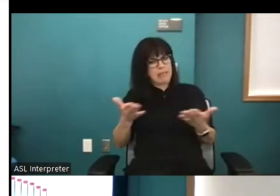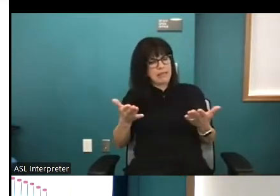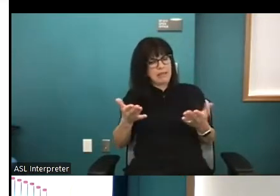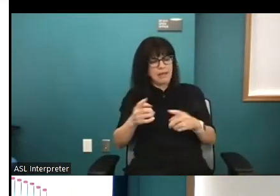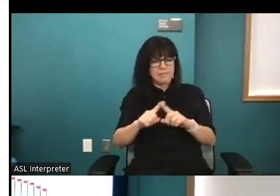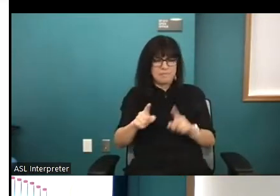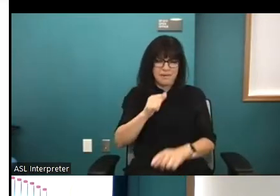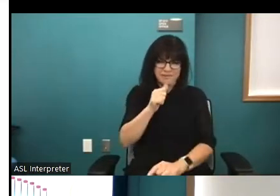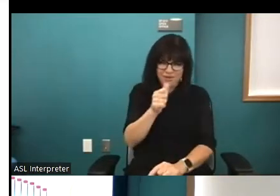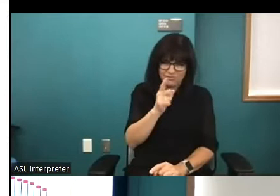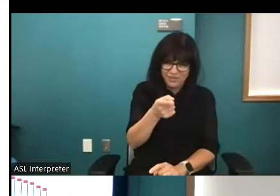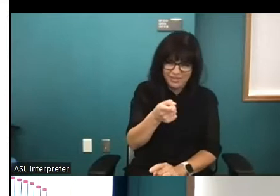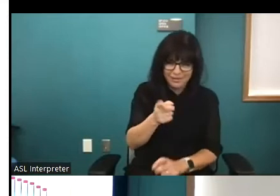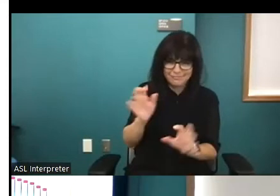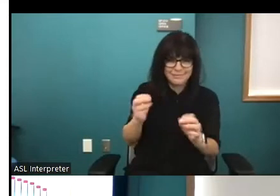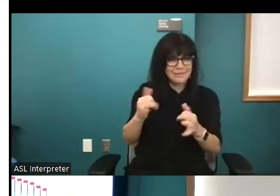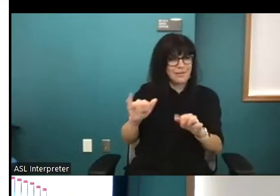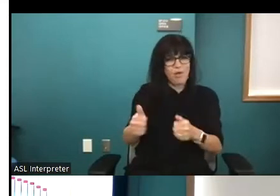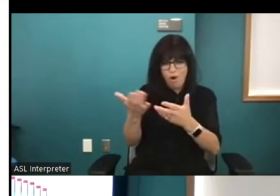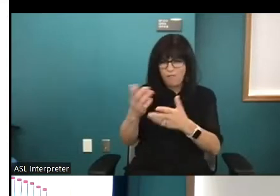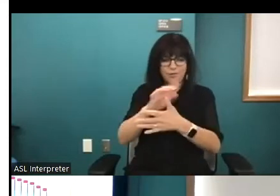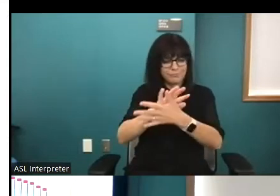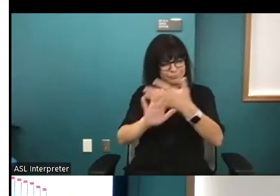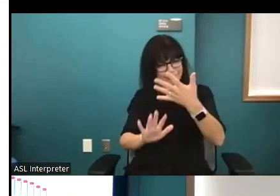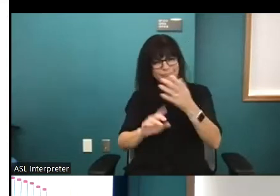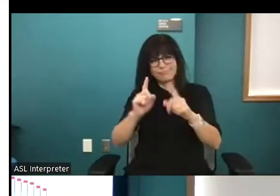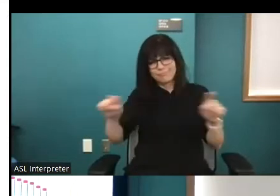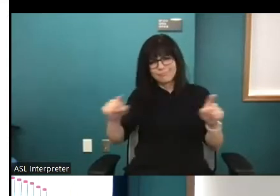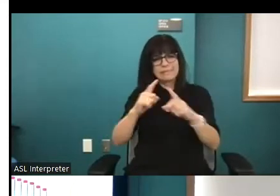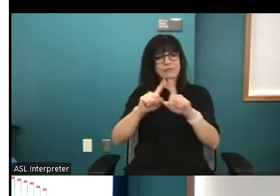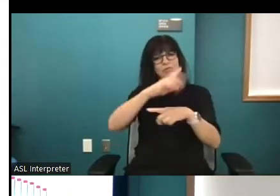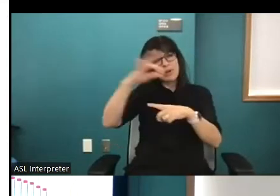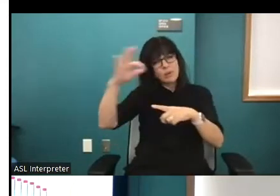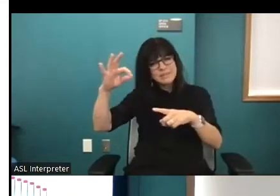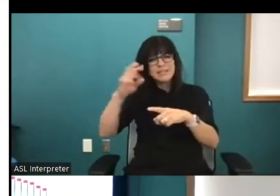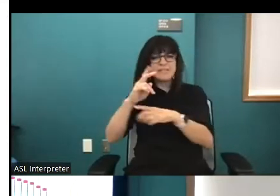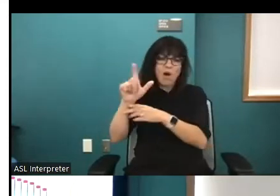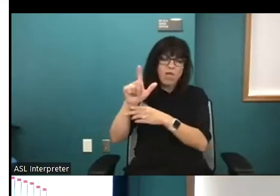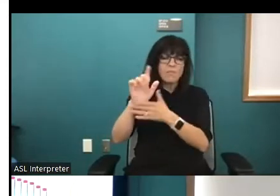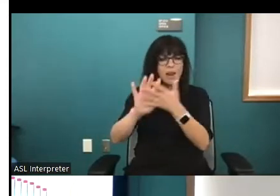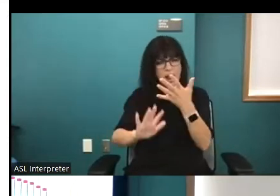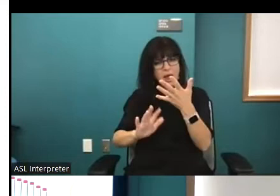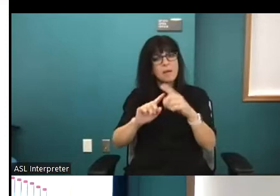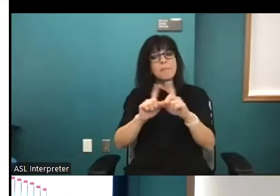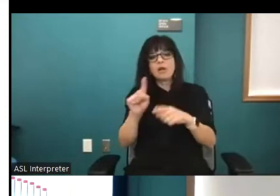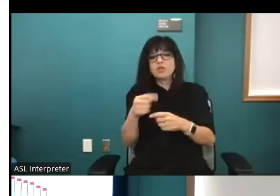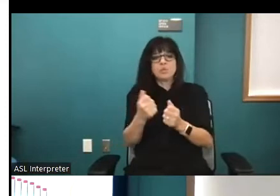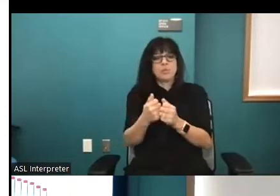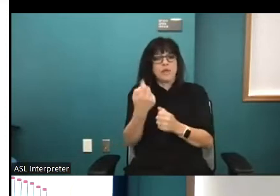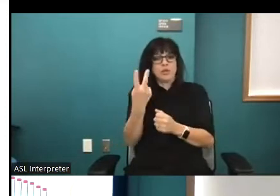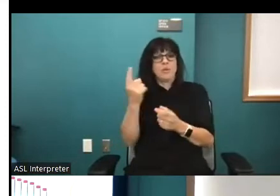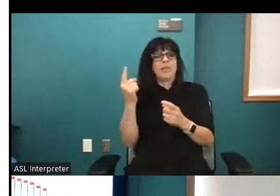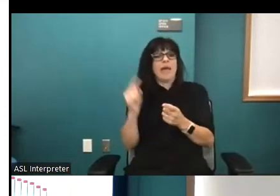It's really not. We can still offer them a wide variety of frequencies and volume and all of the things. We just do it with 2 less